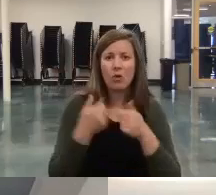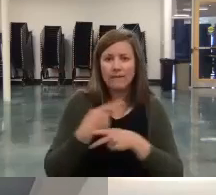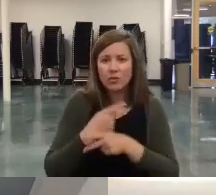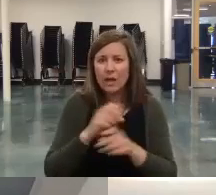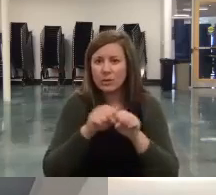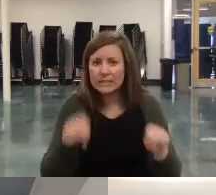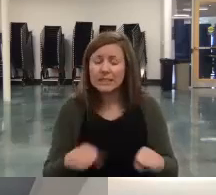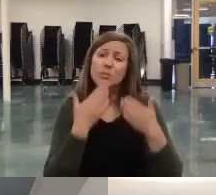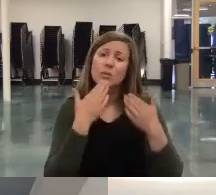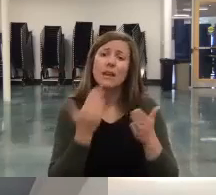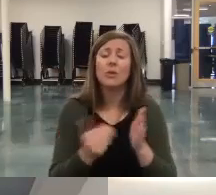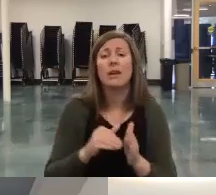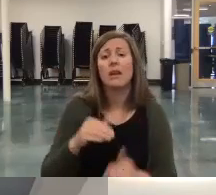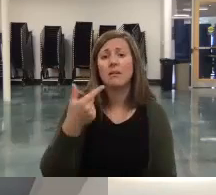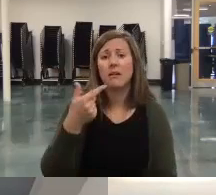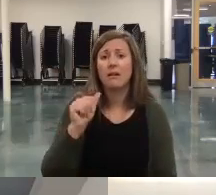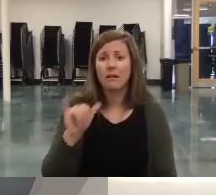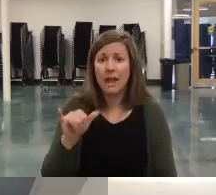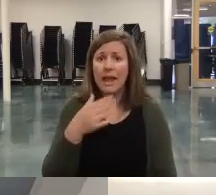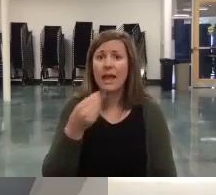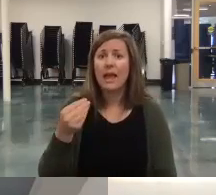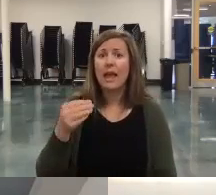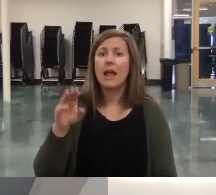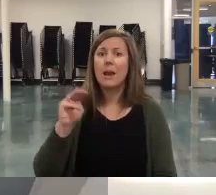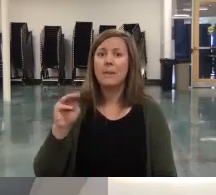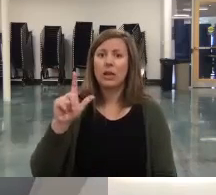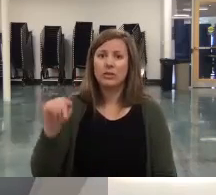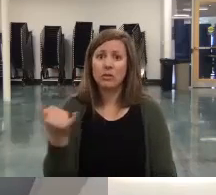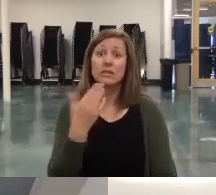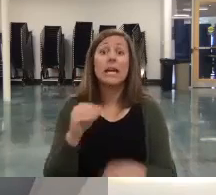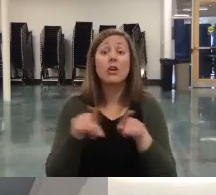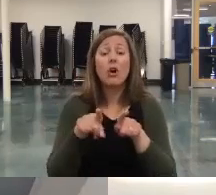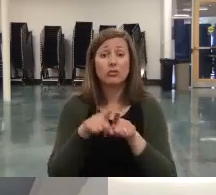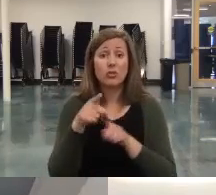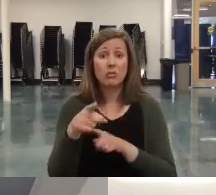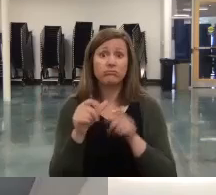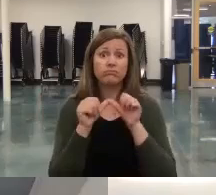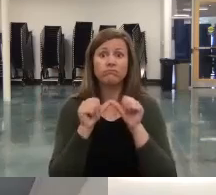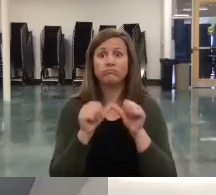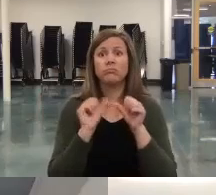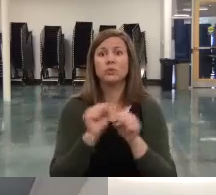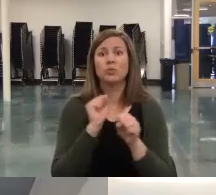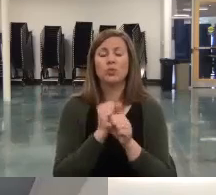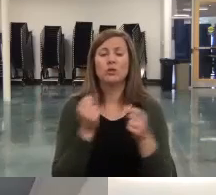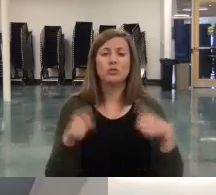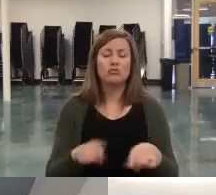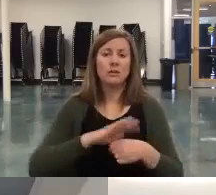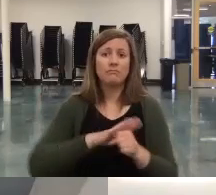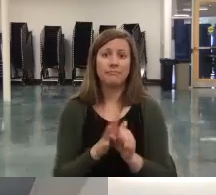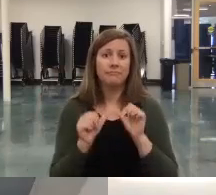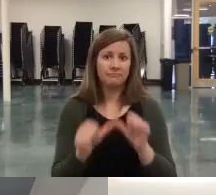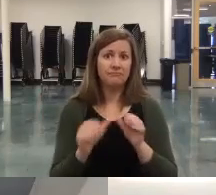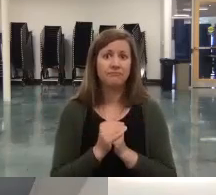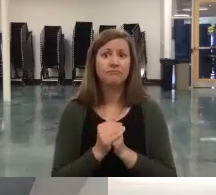Big thanks again to Gabe and Mary Lee Johnston, and for keeping up the work through the pandemic. And